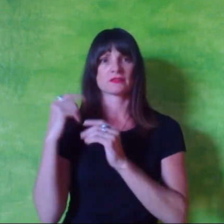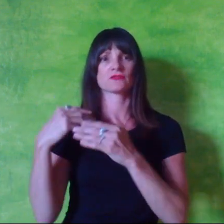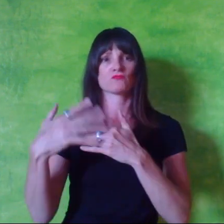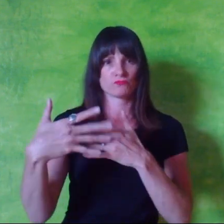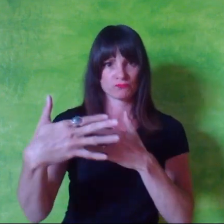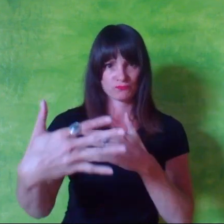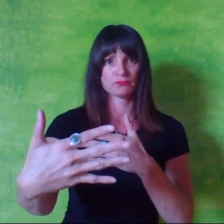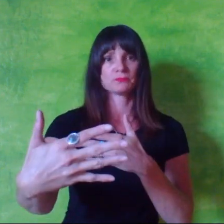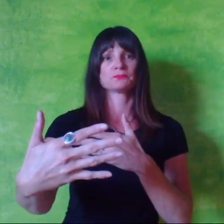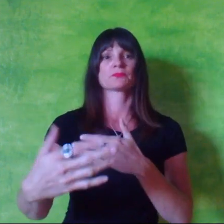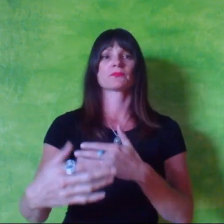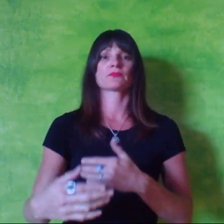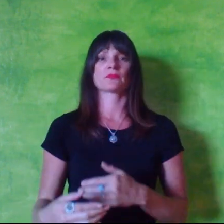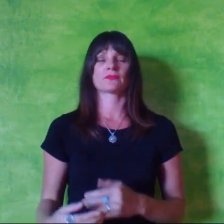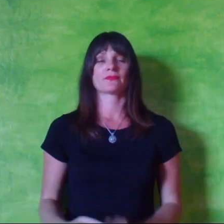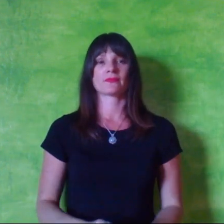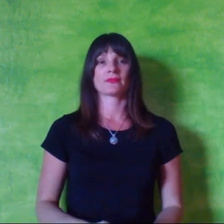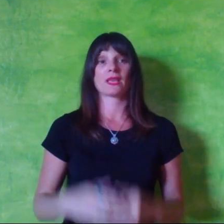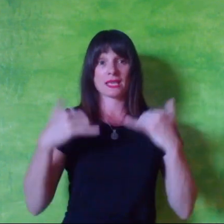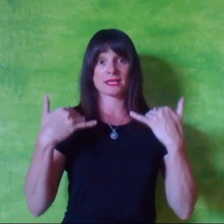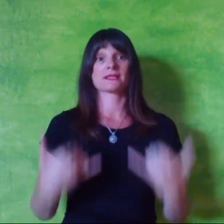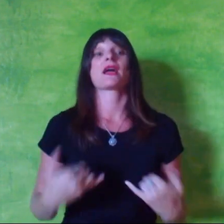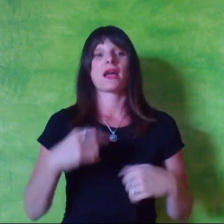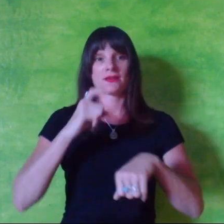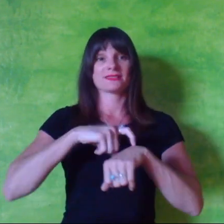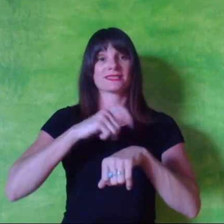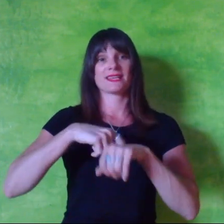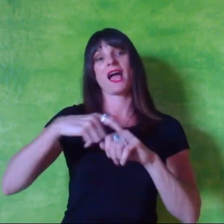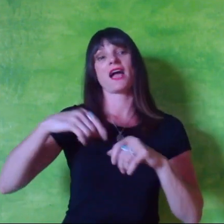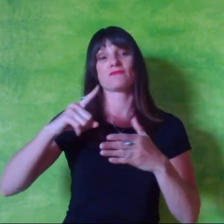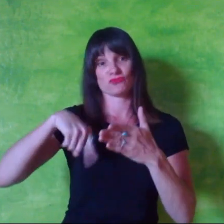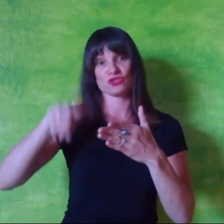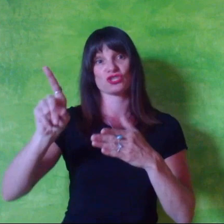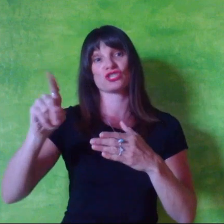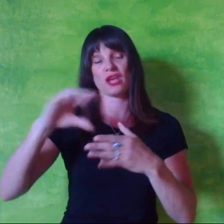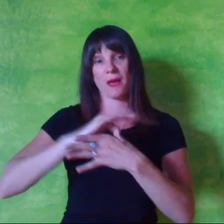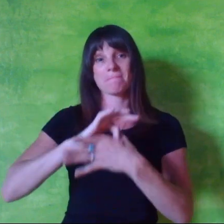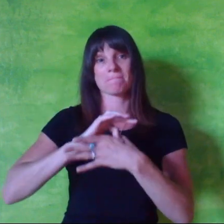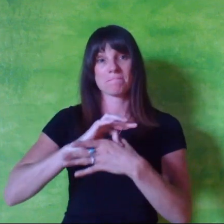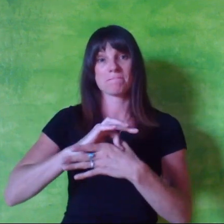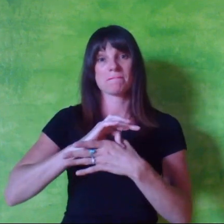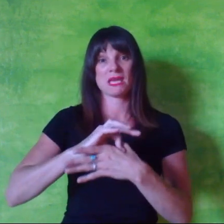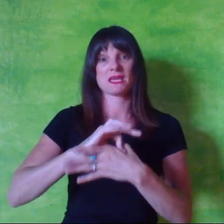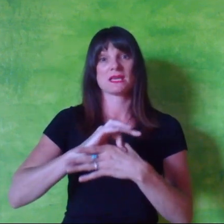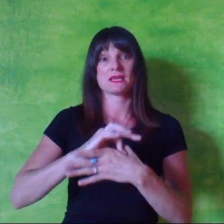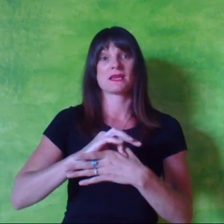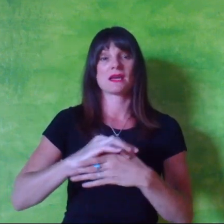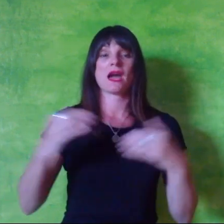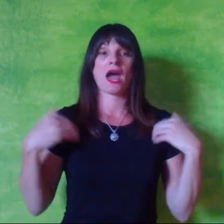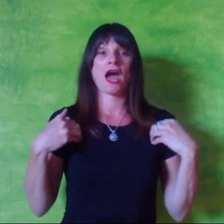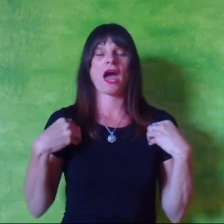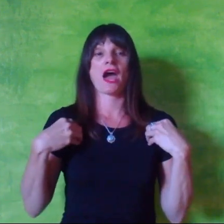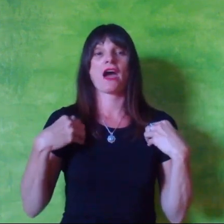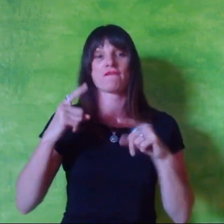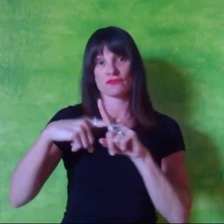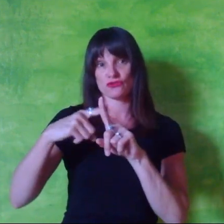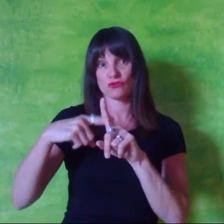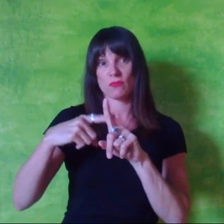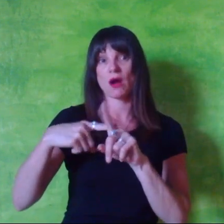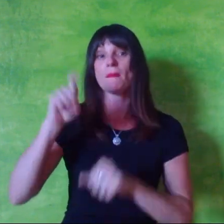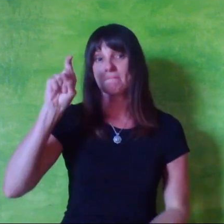going to check on our tri-tip we got. Got my handy meat thermometer. If you don't have one, get one. Come on and check it out.